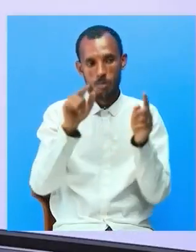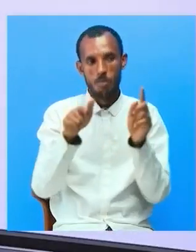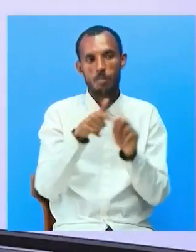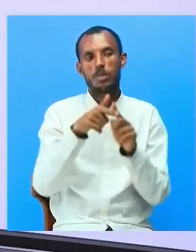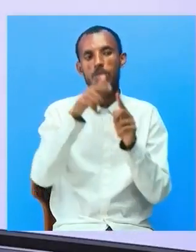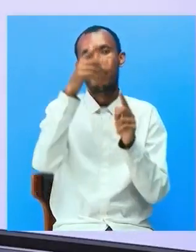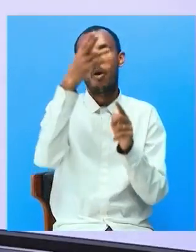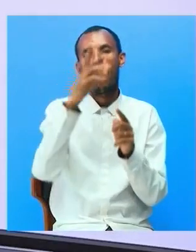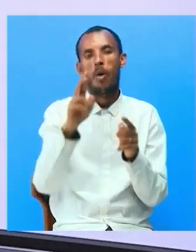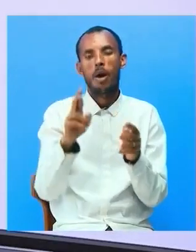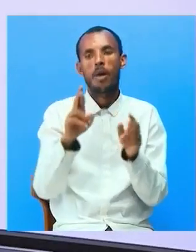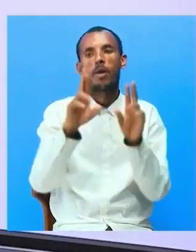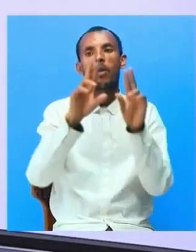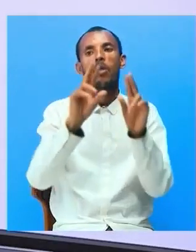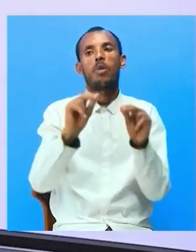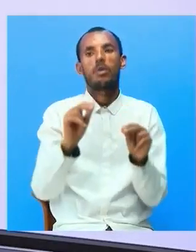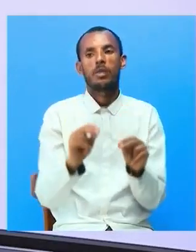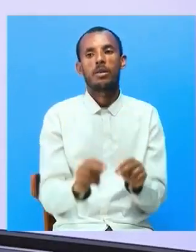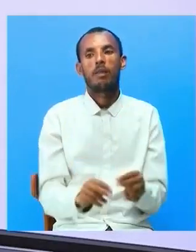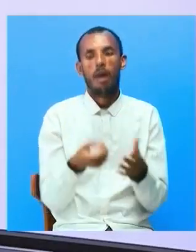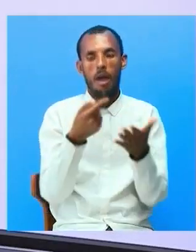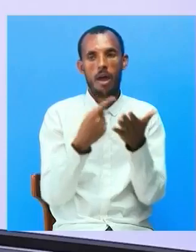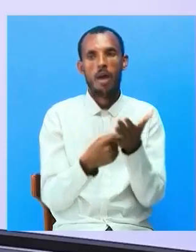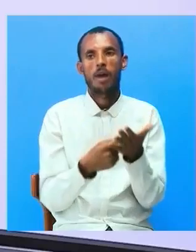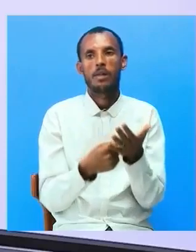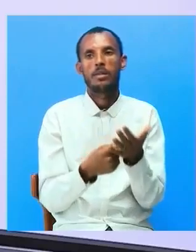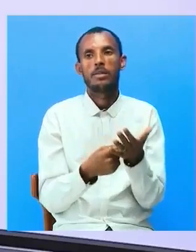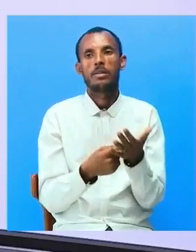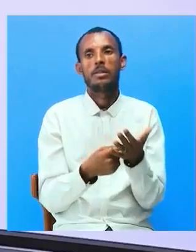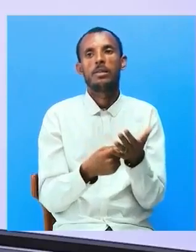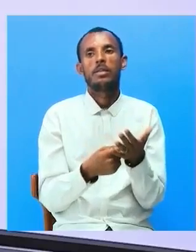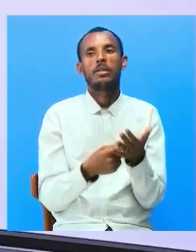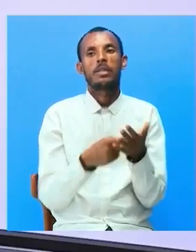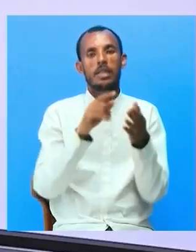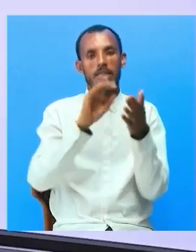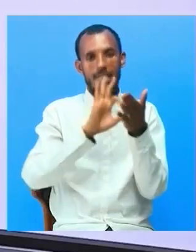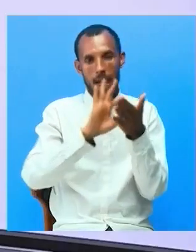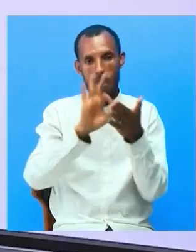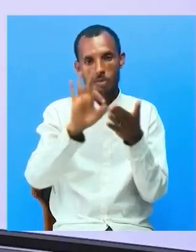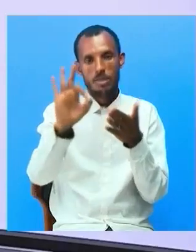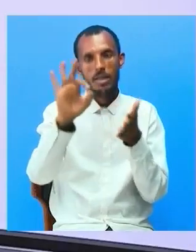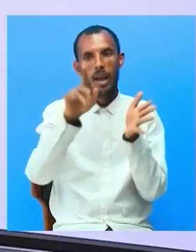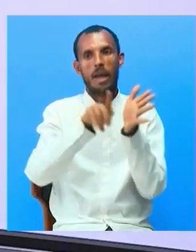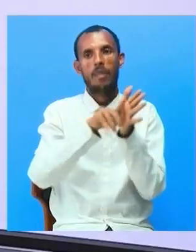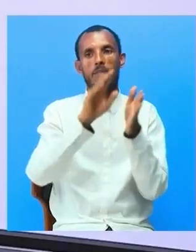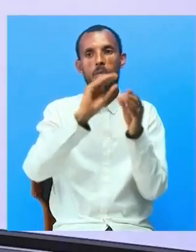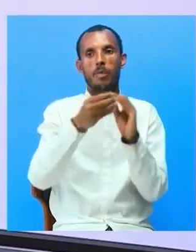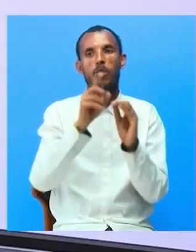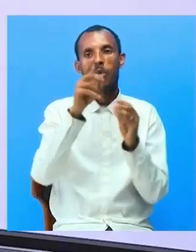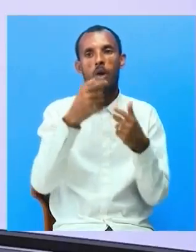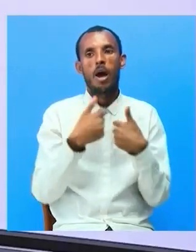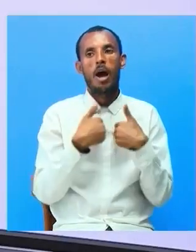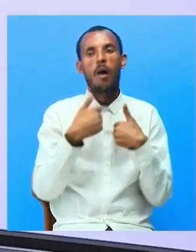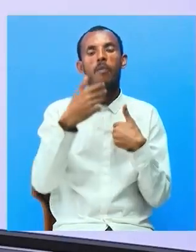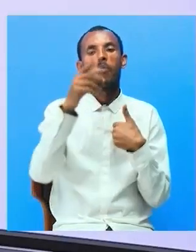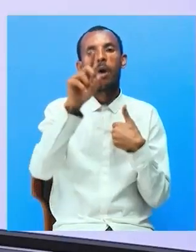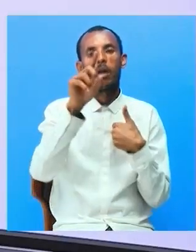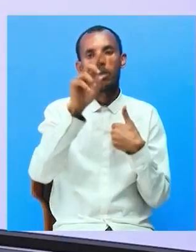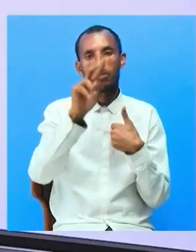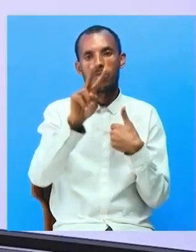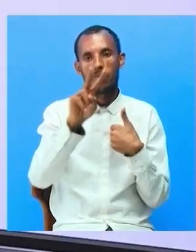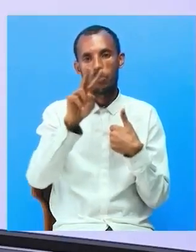is positive or not. Here, let's count the number of negatives here. You have